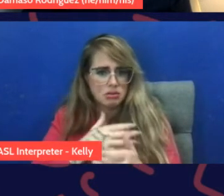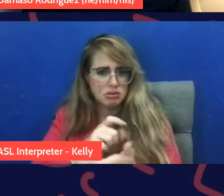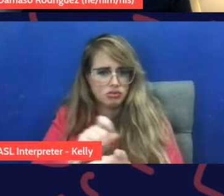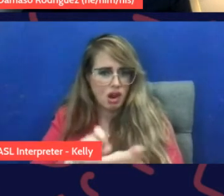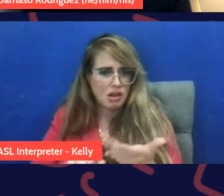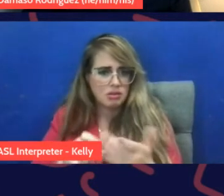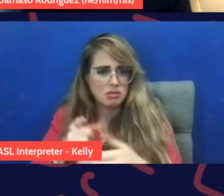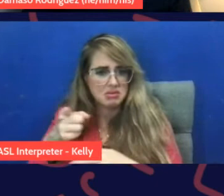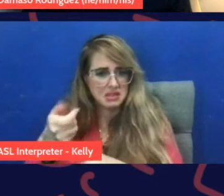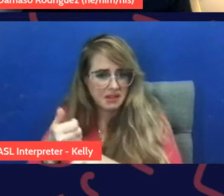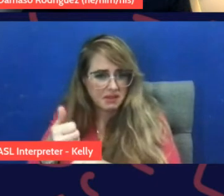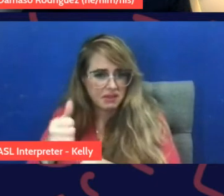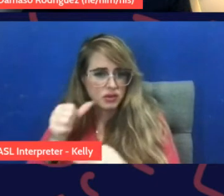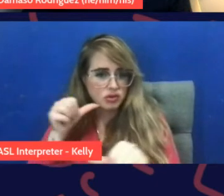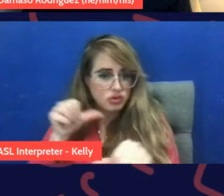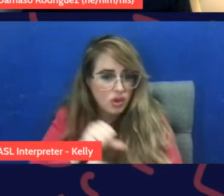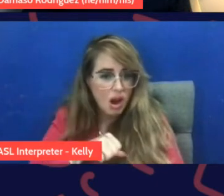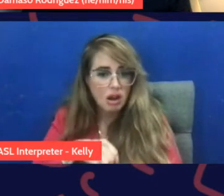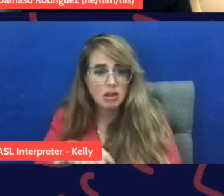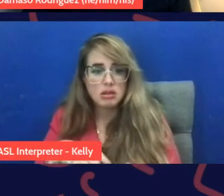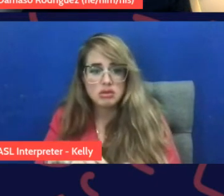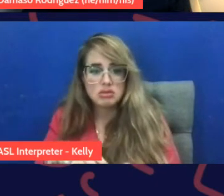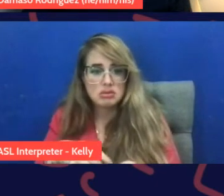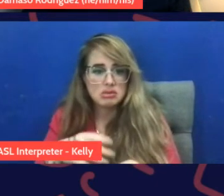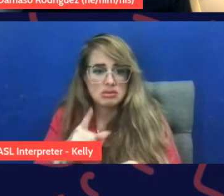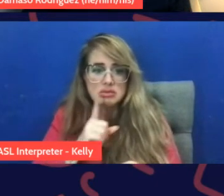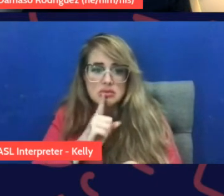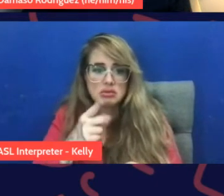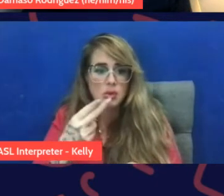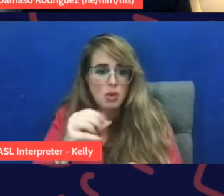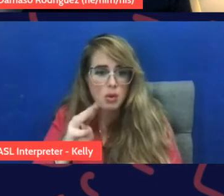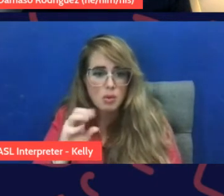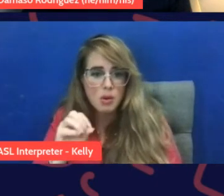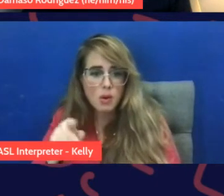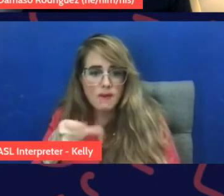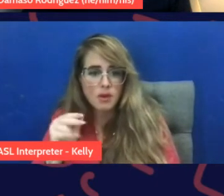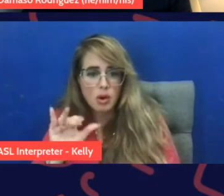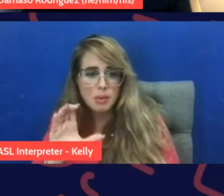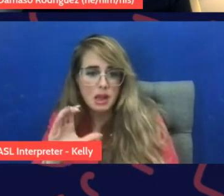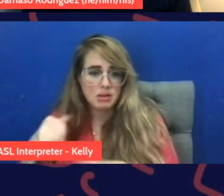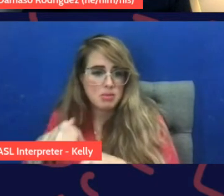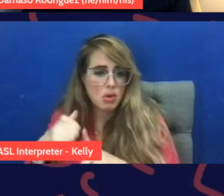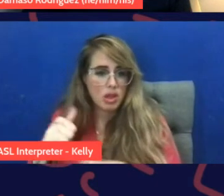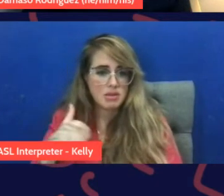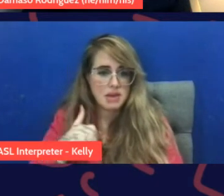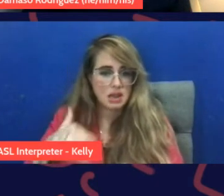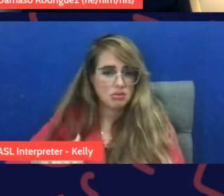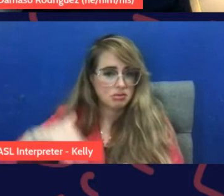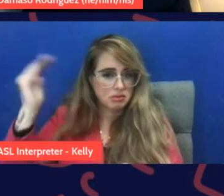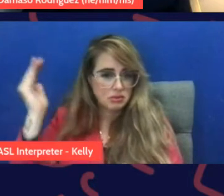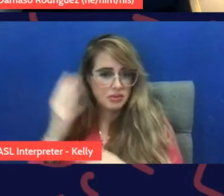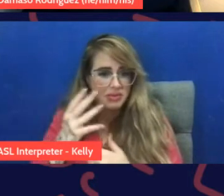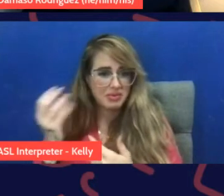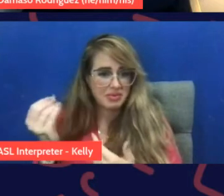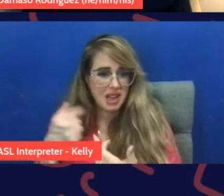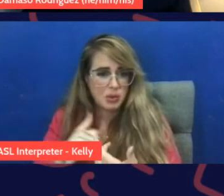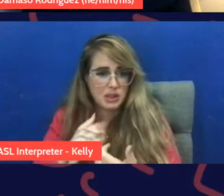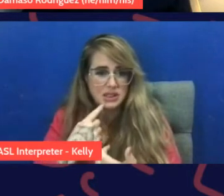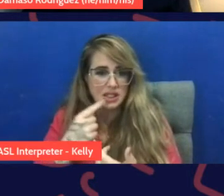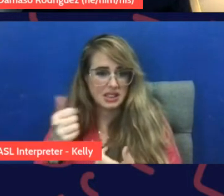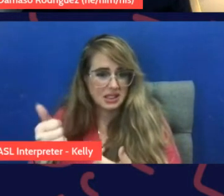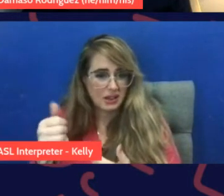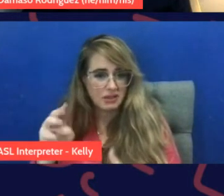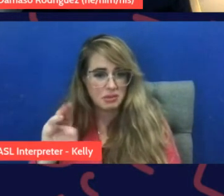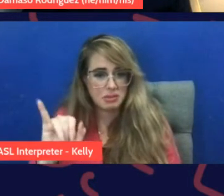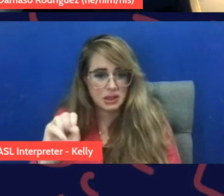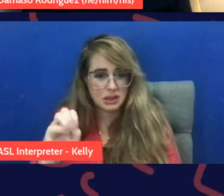is a drunk who's like super homophobic, bullied me for most of my childhood, is, I would say, a misogynist in